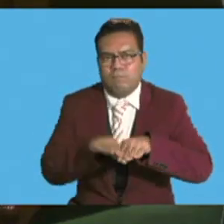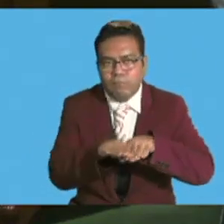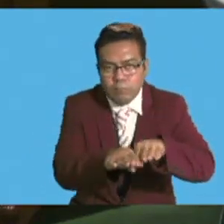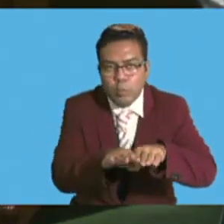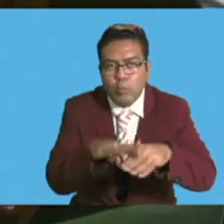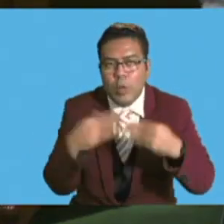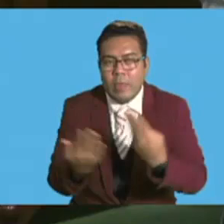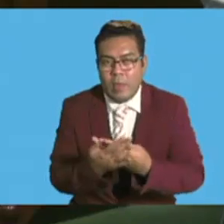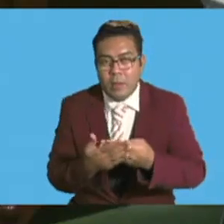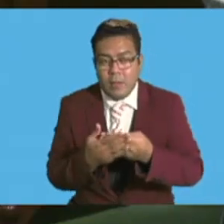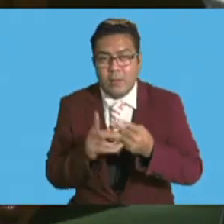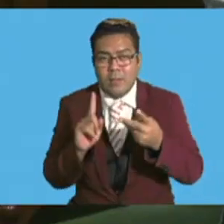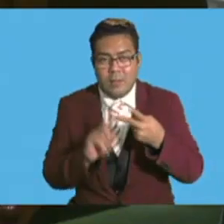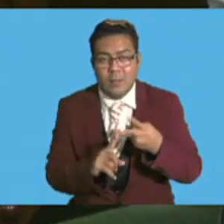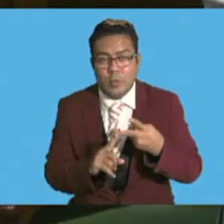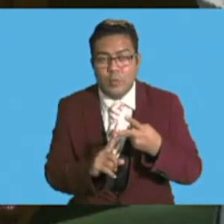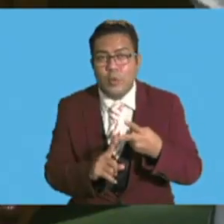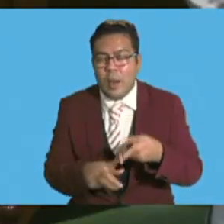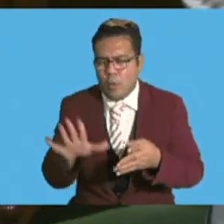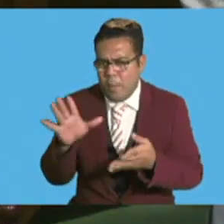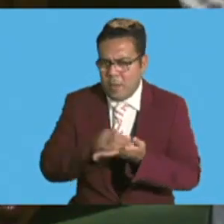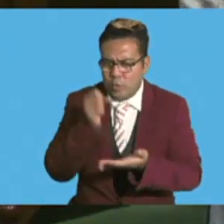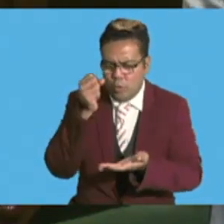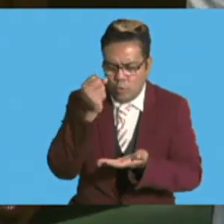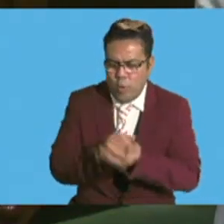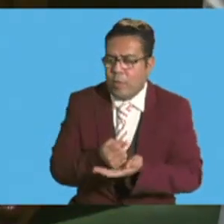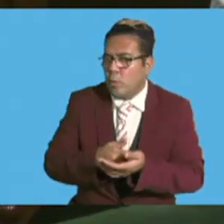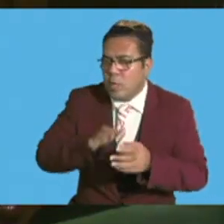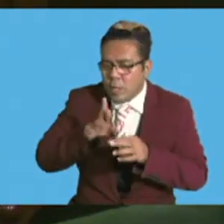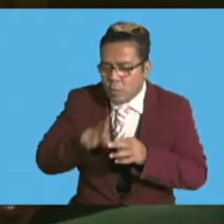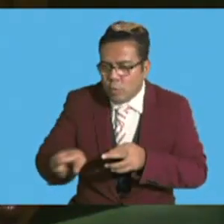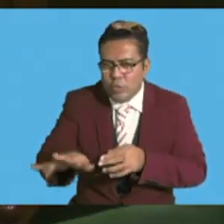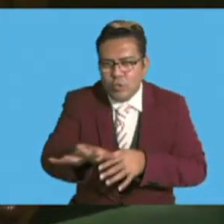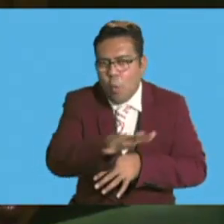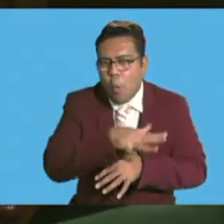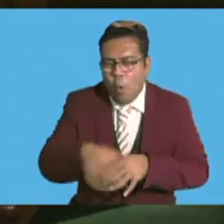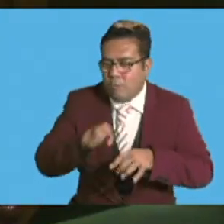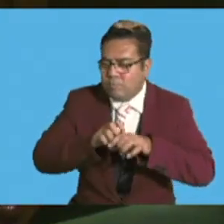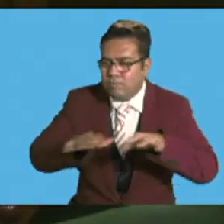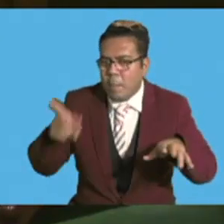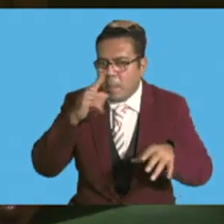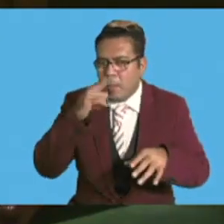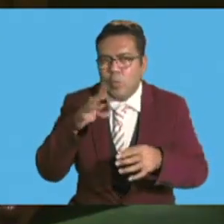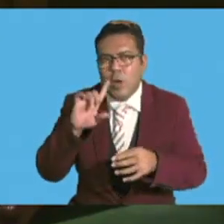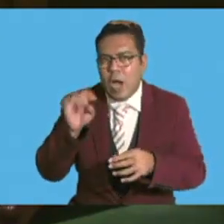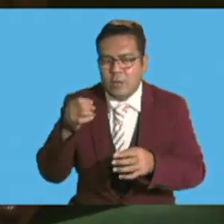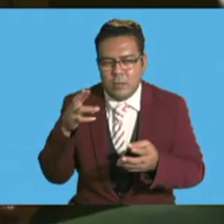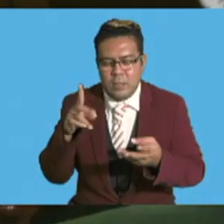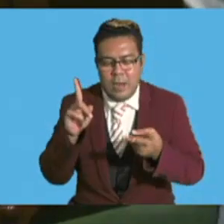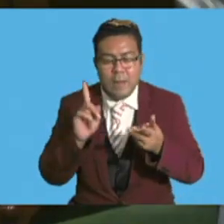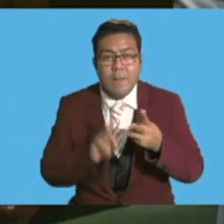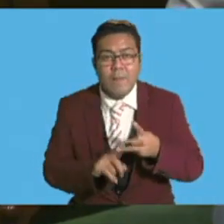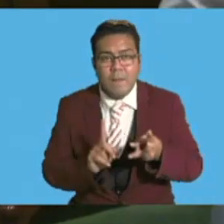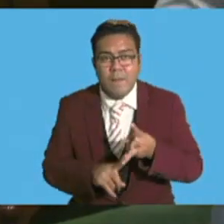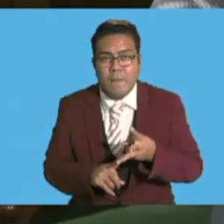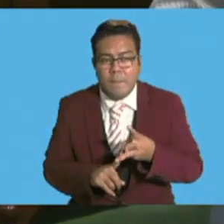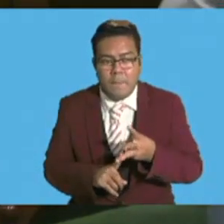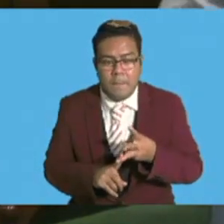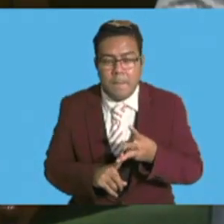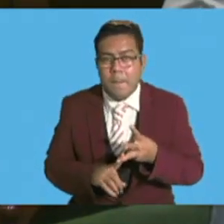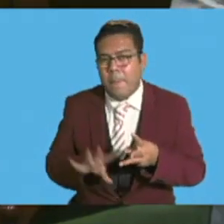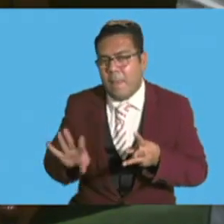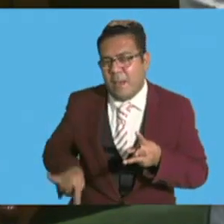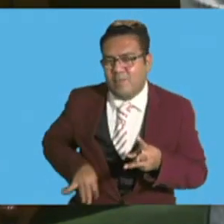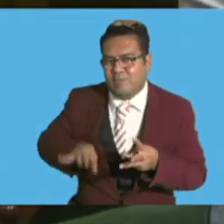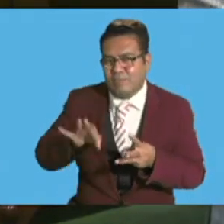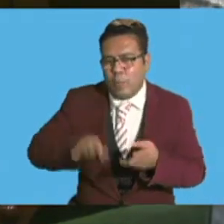two is making sure that we're reaching all the unreached. And number three, Honorable Speaker, is ensuring that we decrease the out-of-pocket